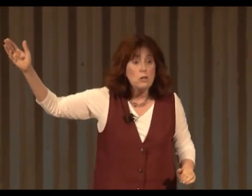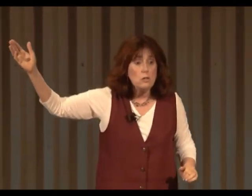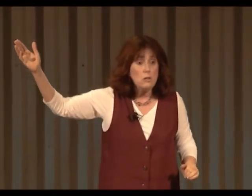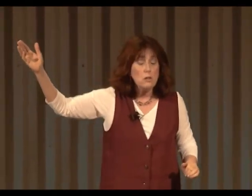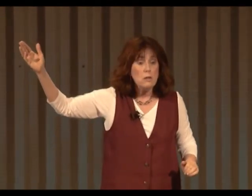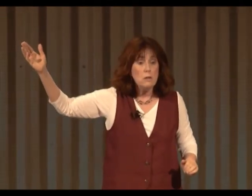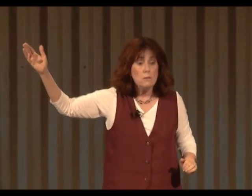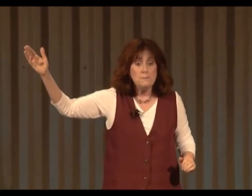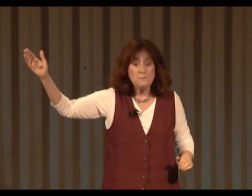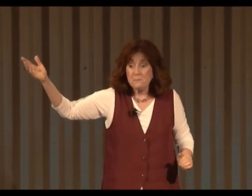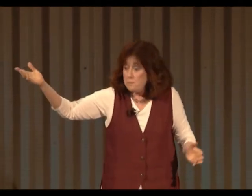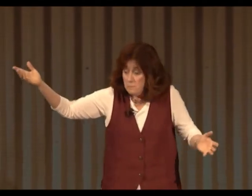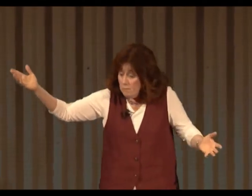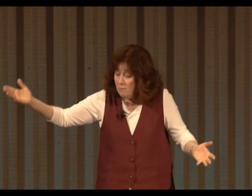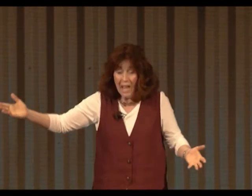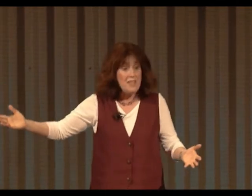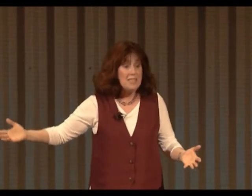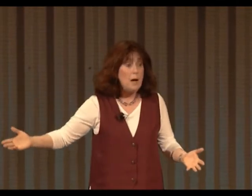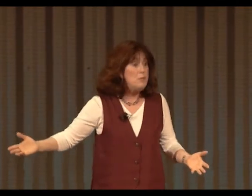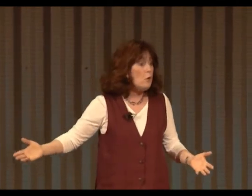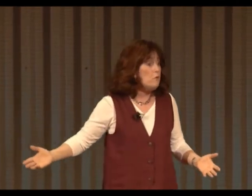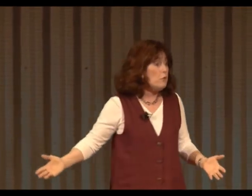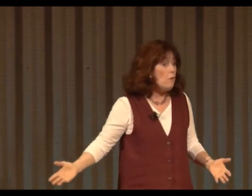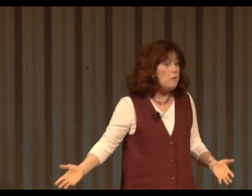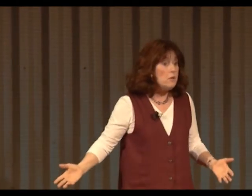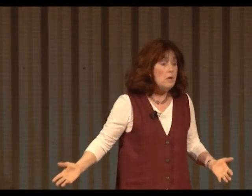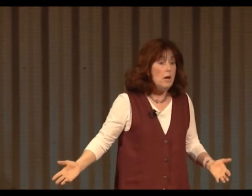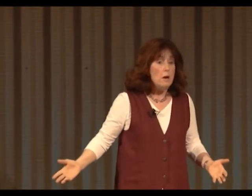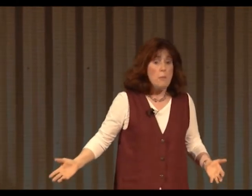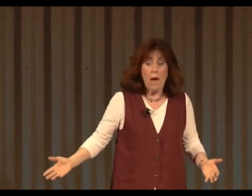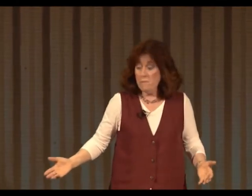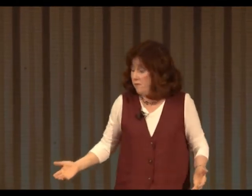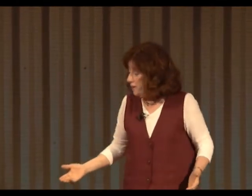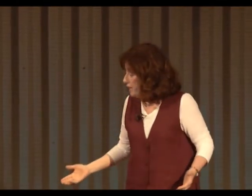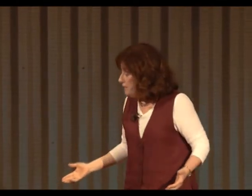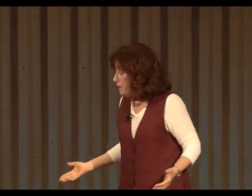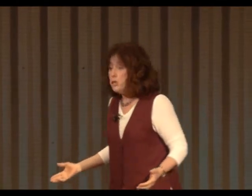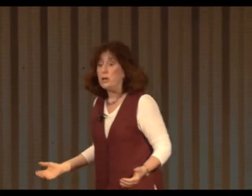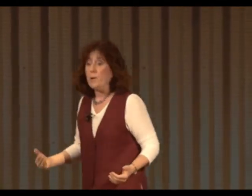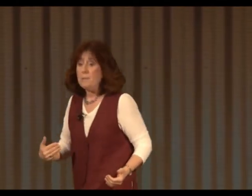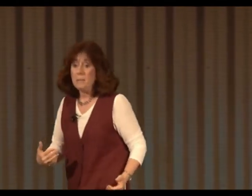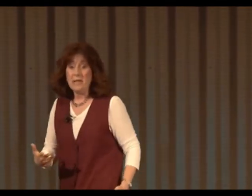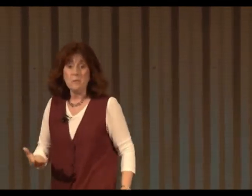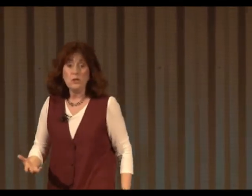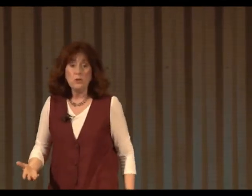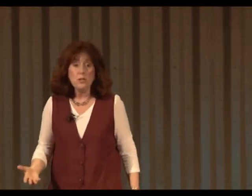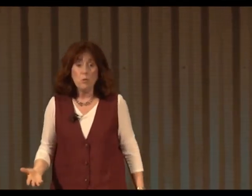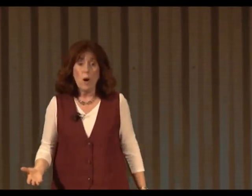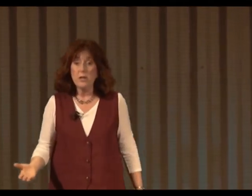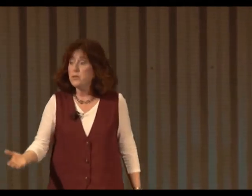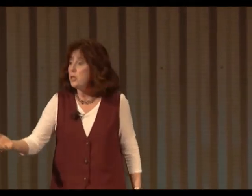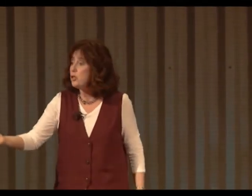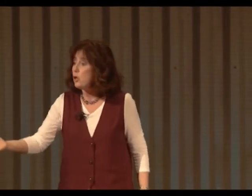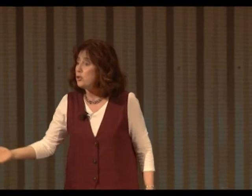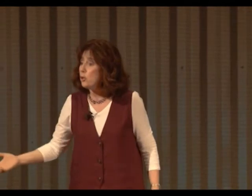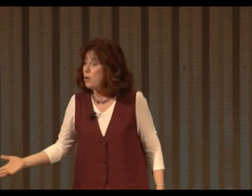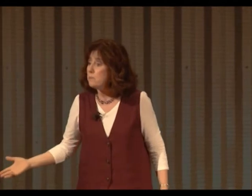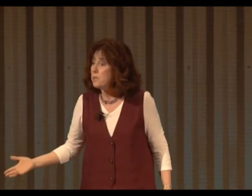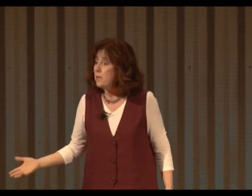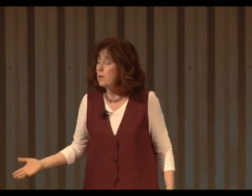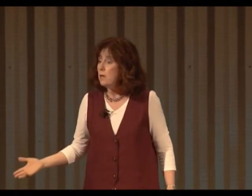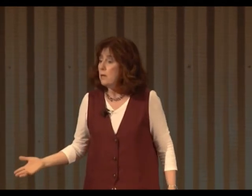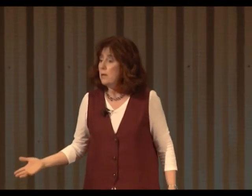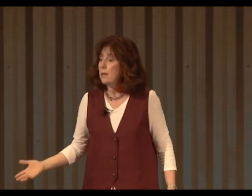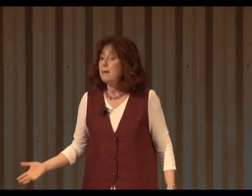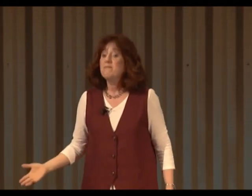comes Skotsl. And this happened over and over. And finally I said to her, "Grandma, my name is Susan. Why do you say Skotsl